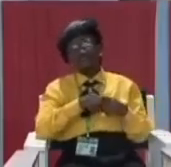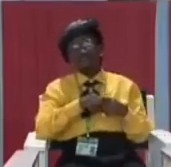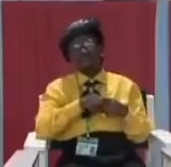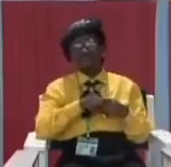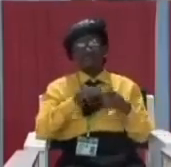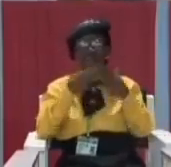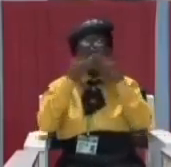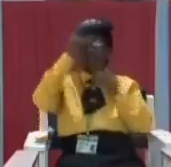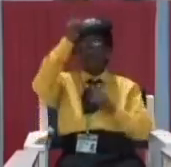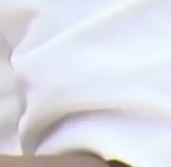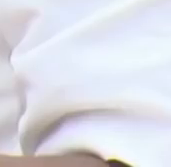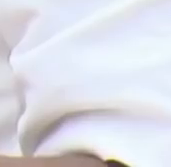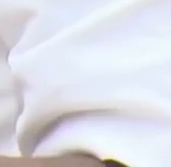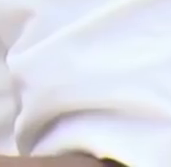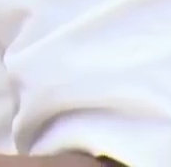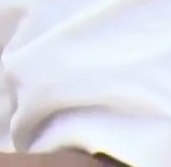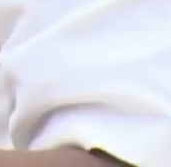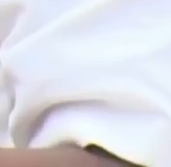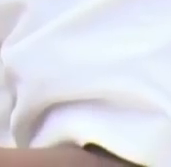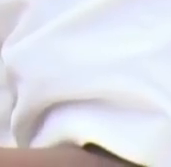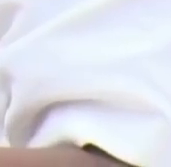Thank you, Lord.